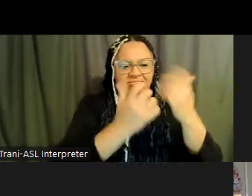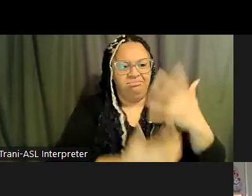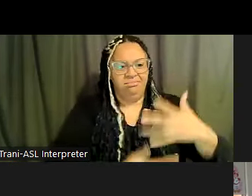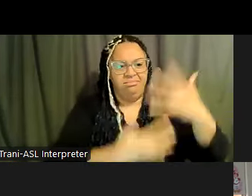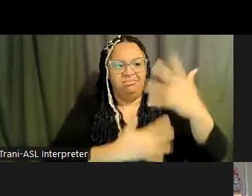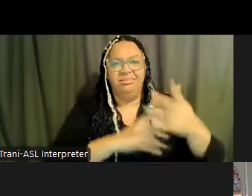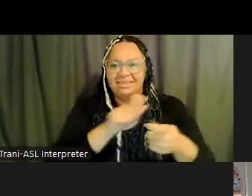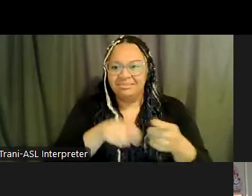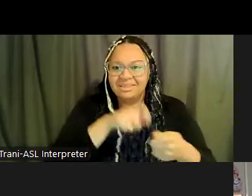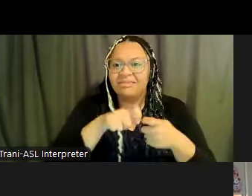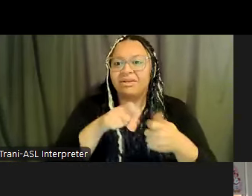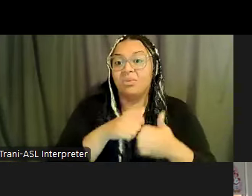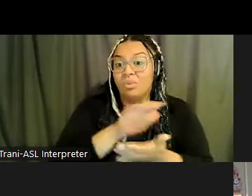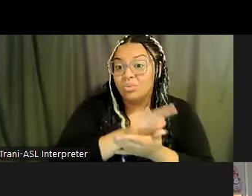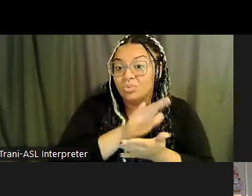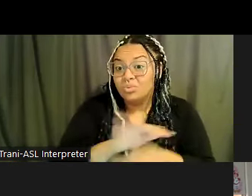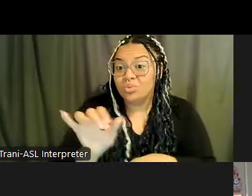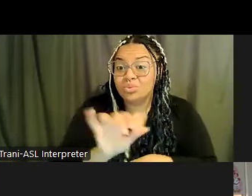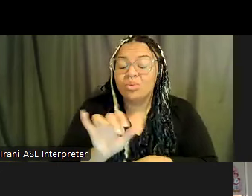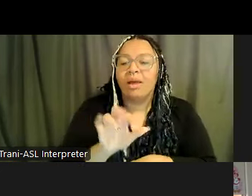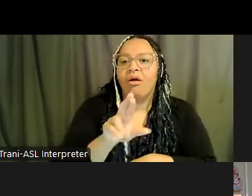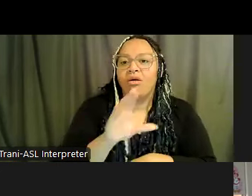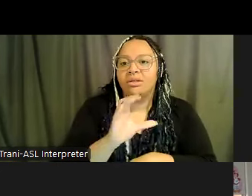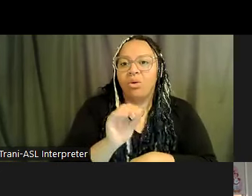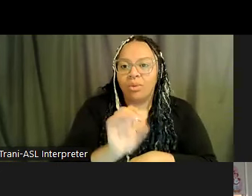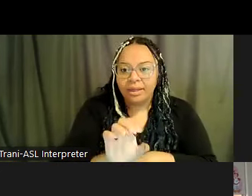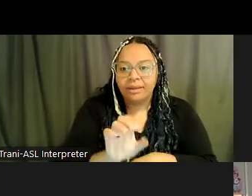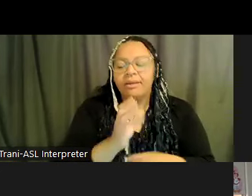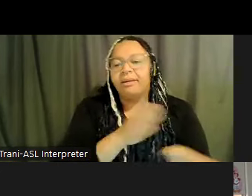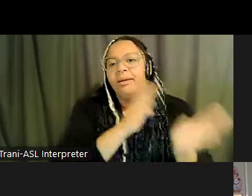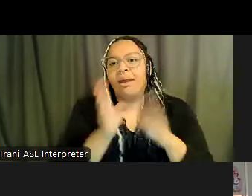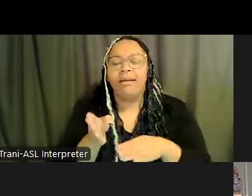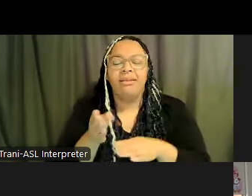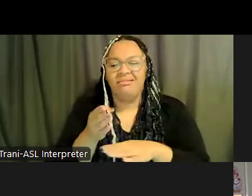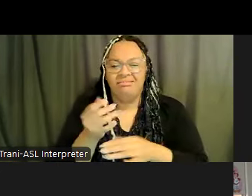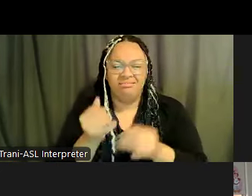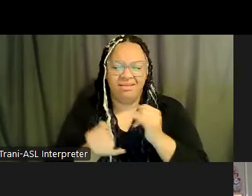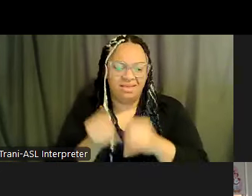So we did a lot of work through RCOE over the last few months, but